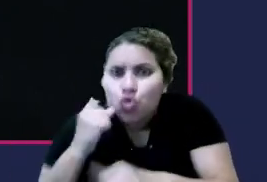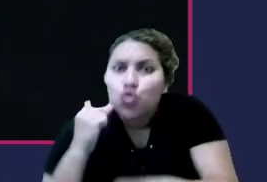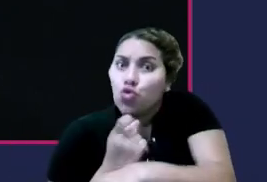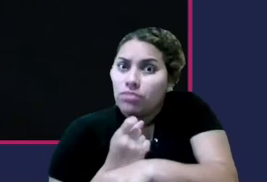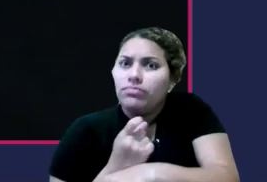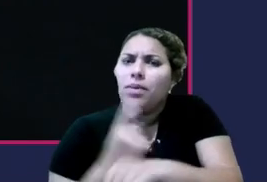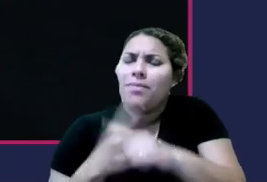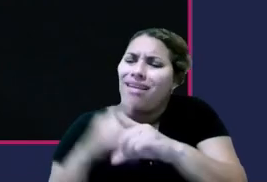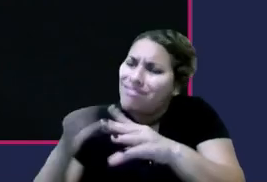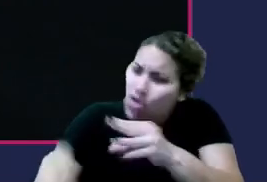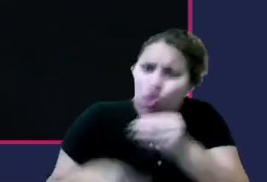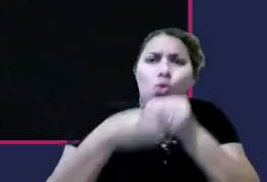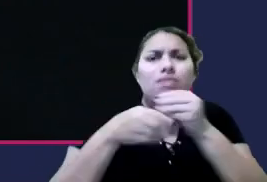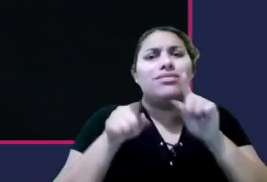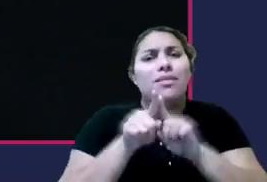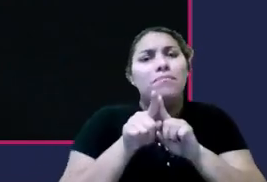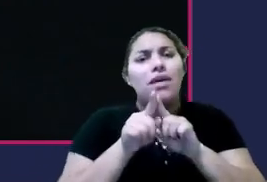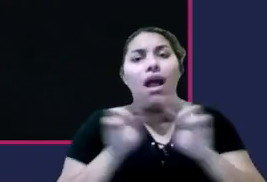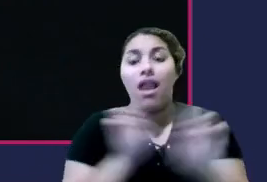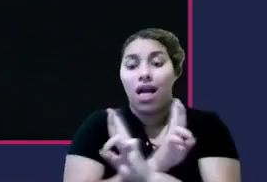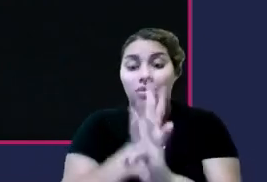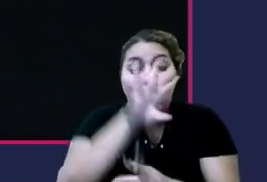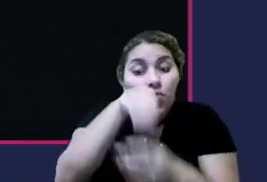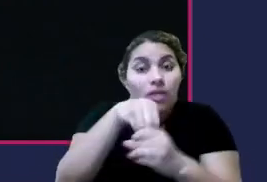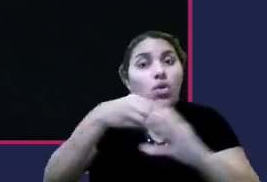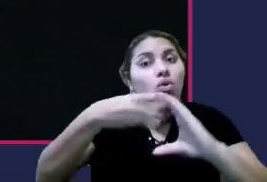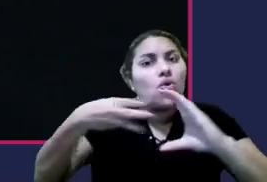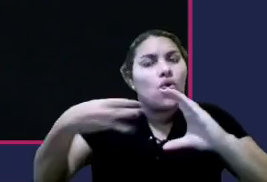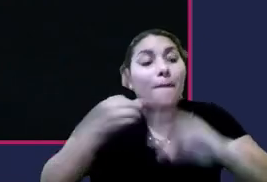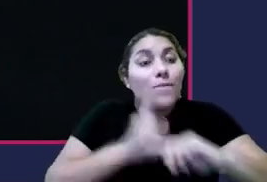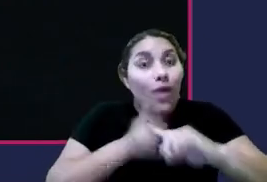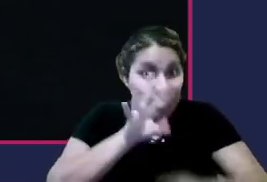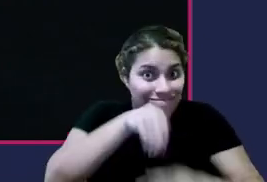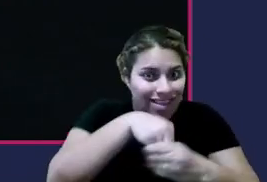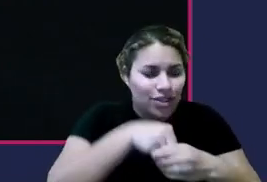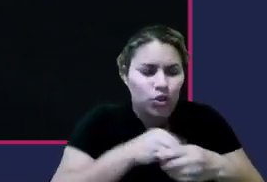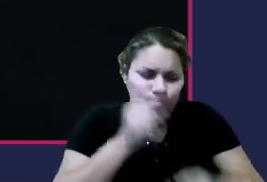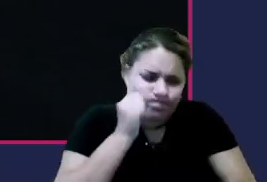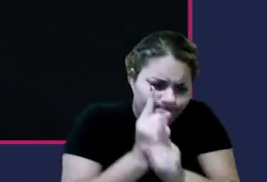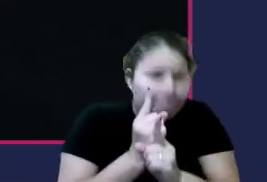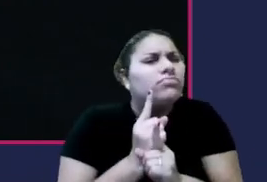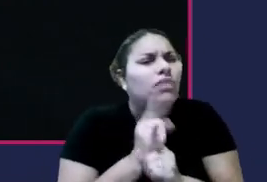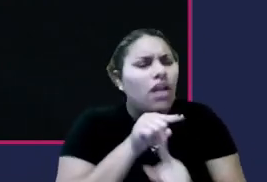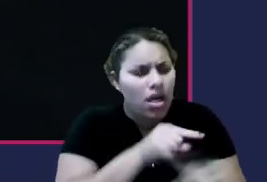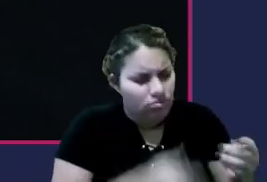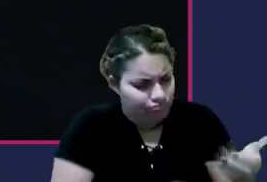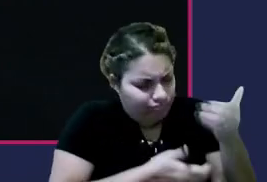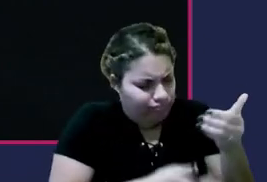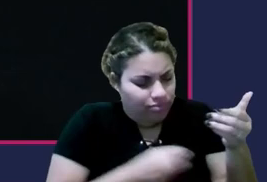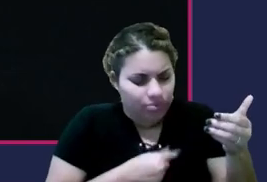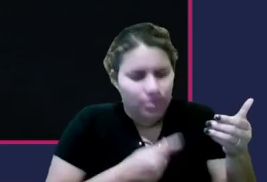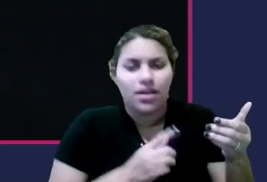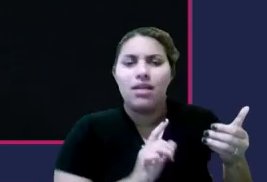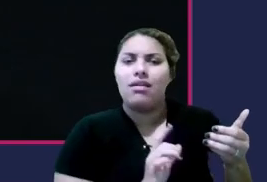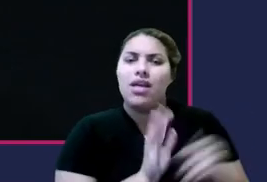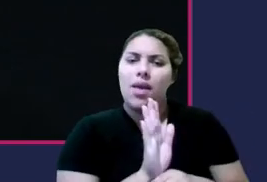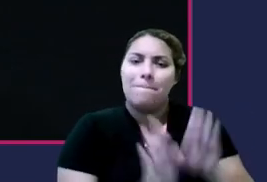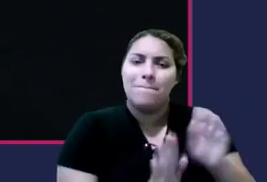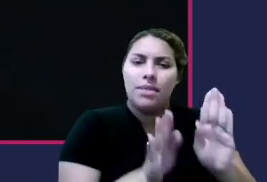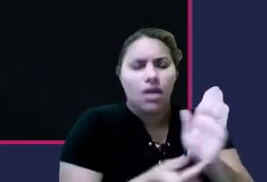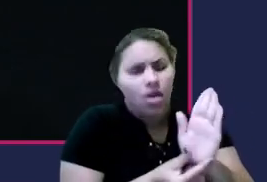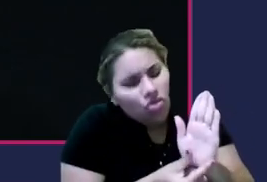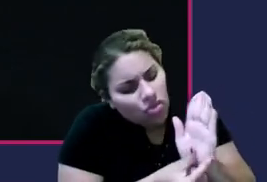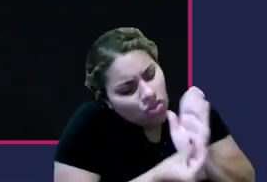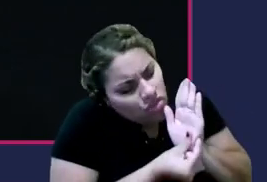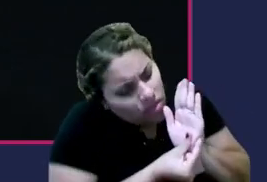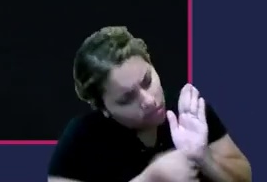comes out, to include rare diseases. Because in the Hilbert test, you can detect a rare disease,